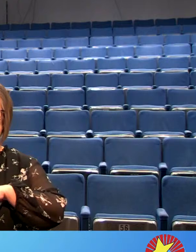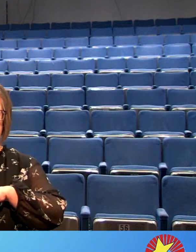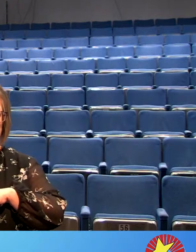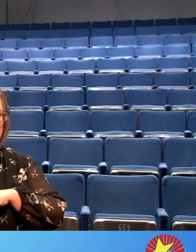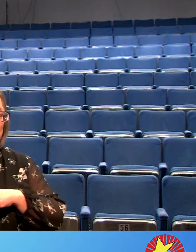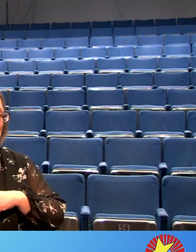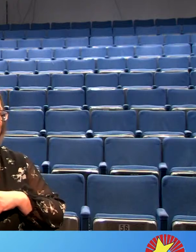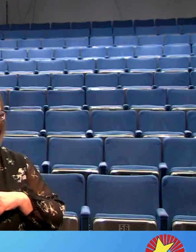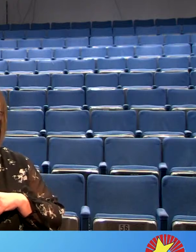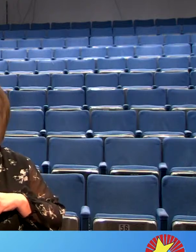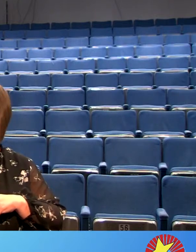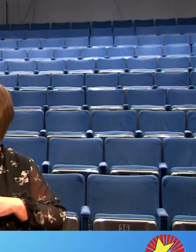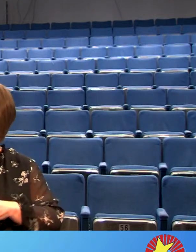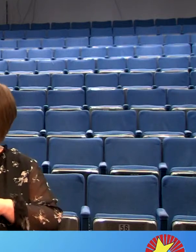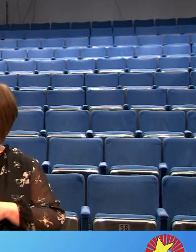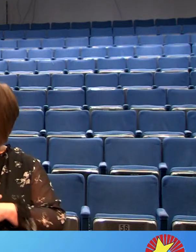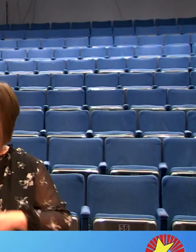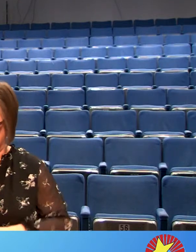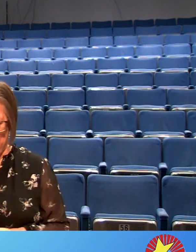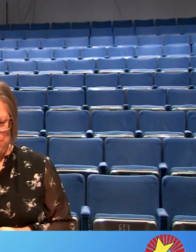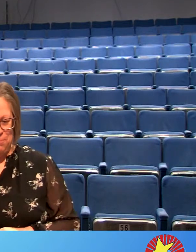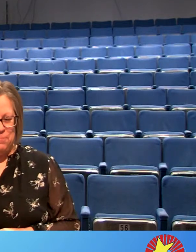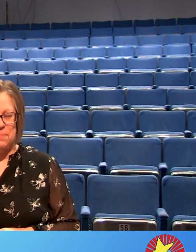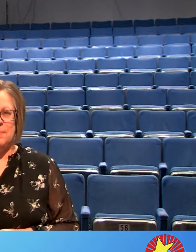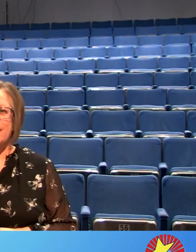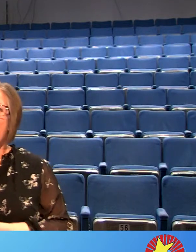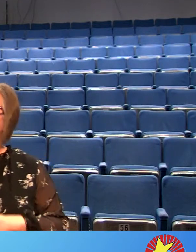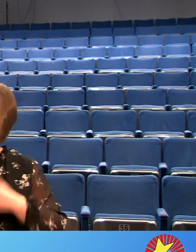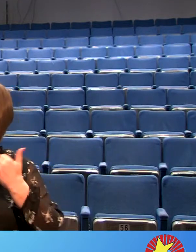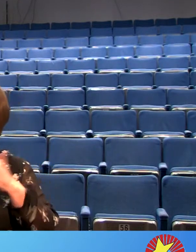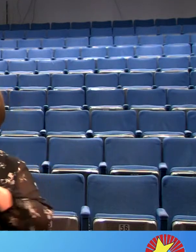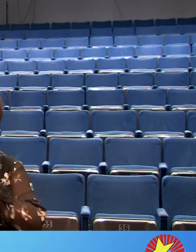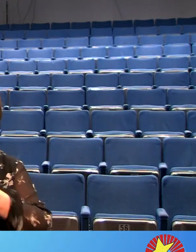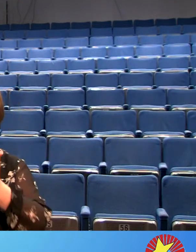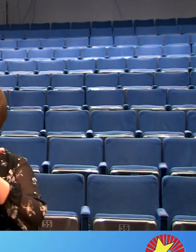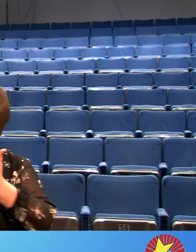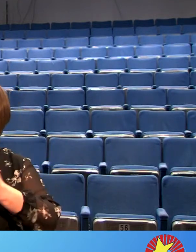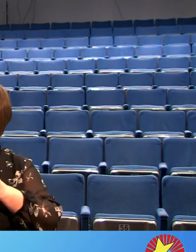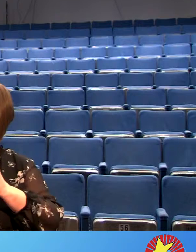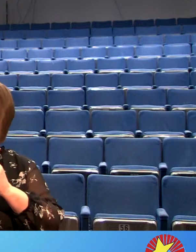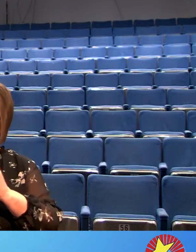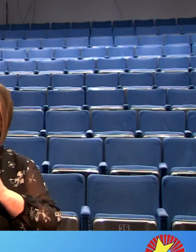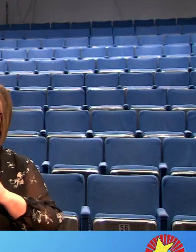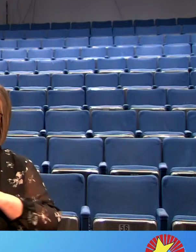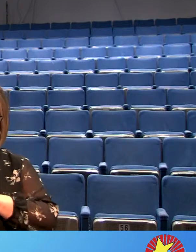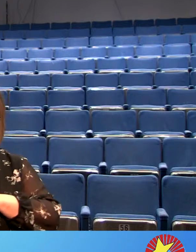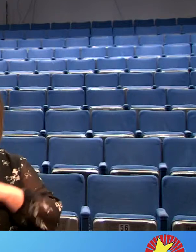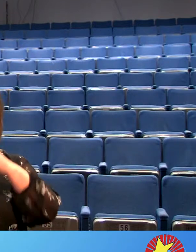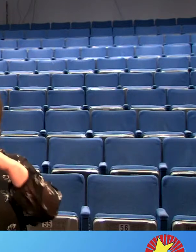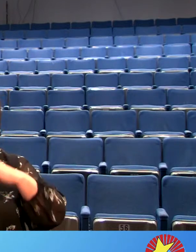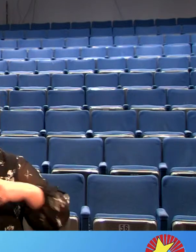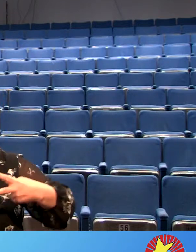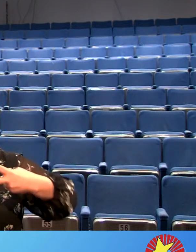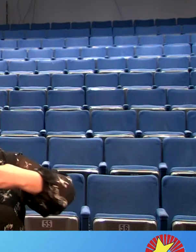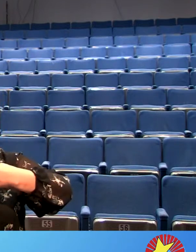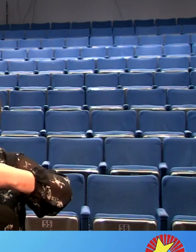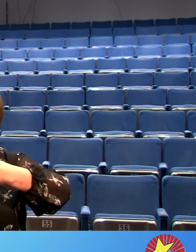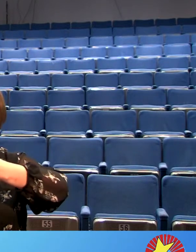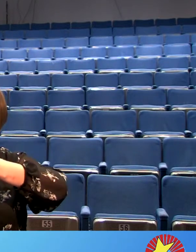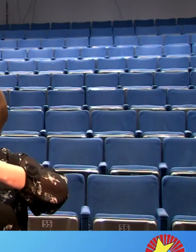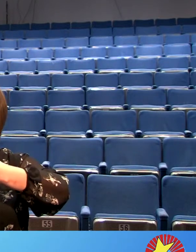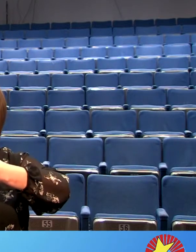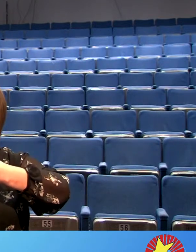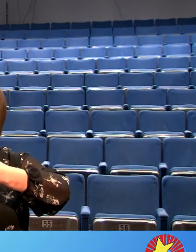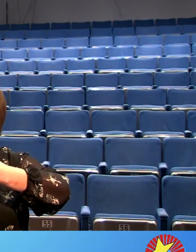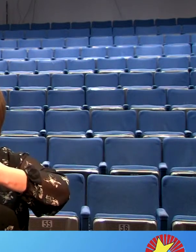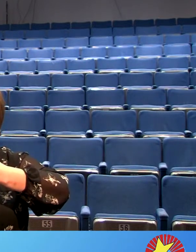Hello, my name is Jill Voigt, and I am the principal at the Phoenix campus. And tonight I'd like to discuss 2